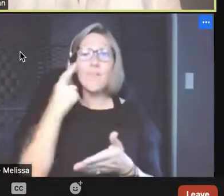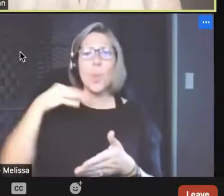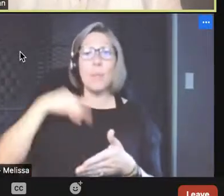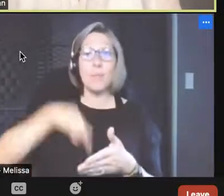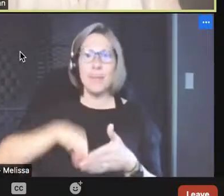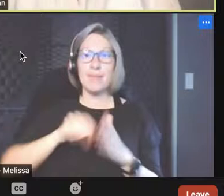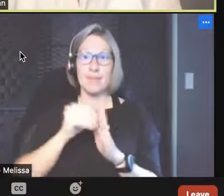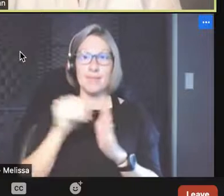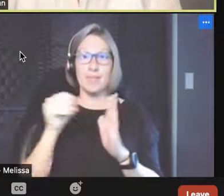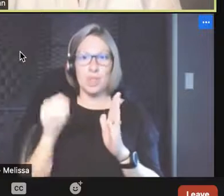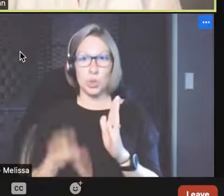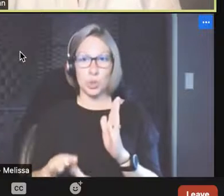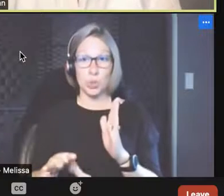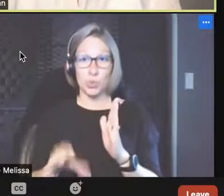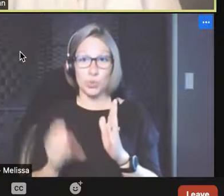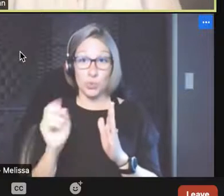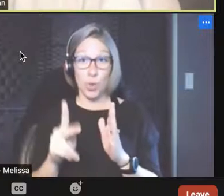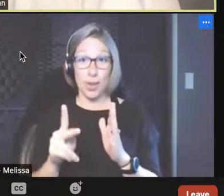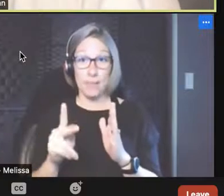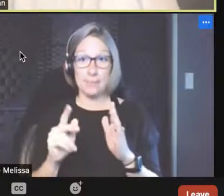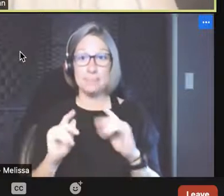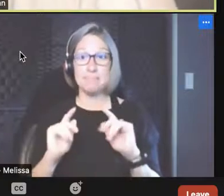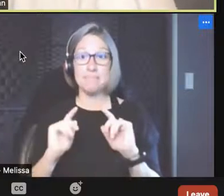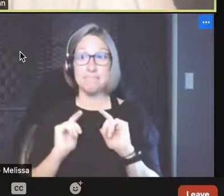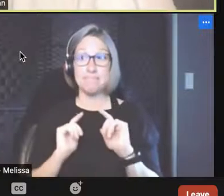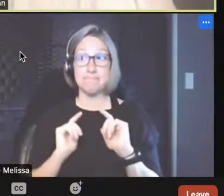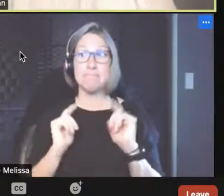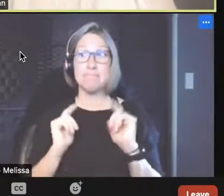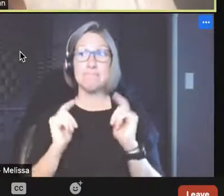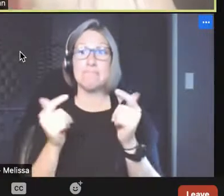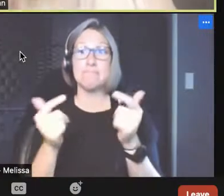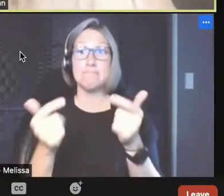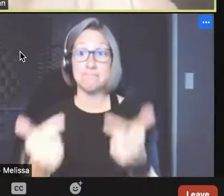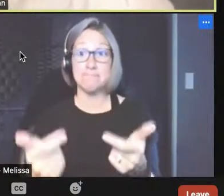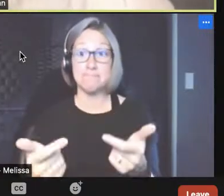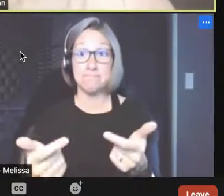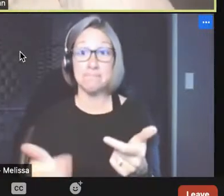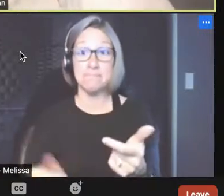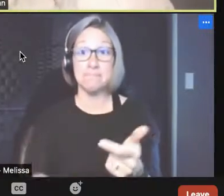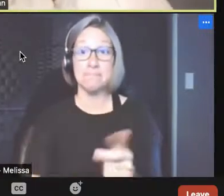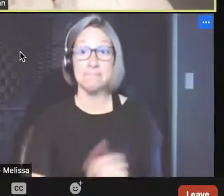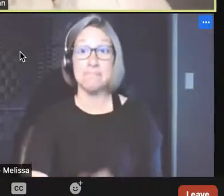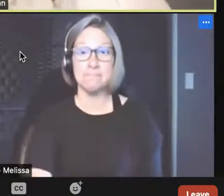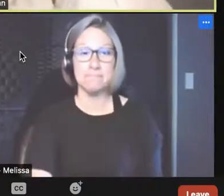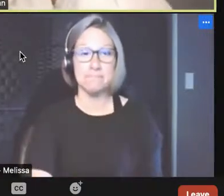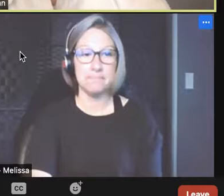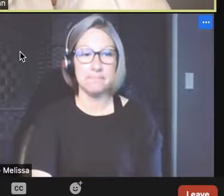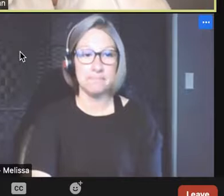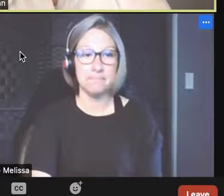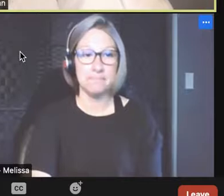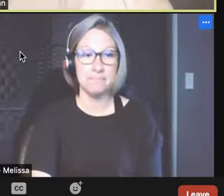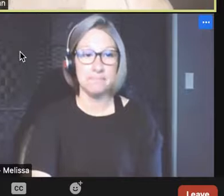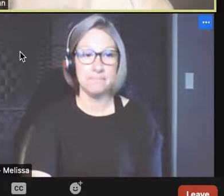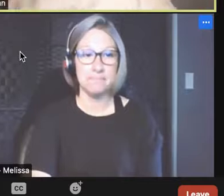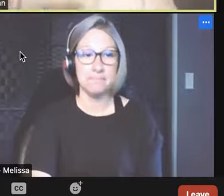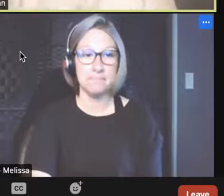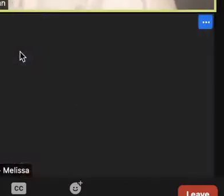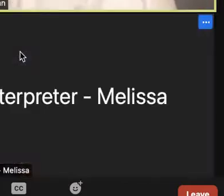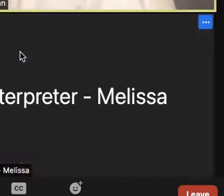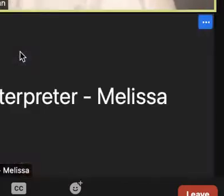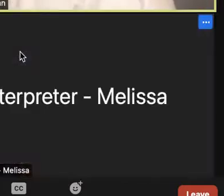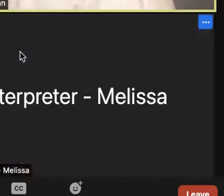student, okay? But that's not what you asked me to talk about today. Like that ever stopped me.